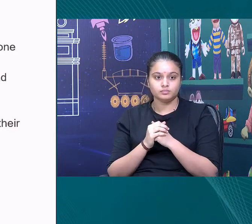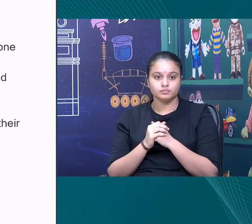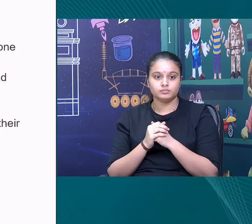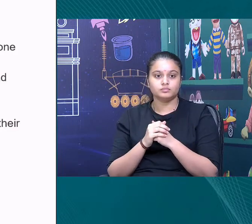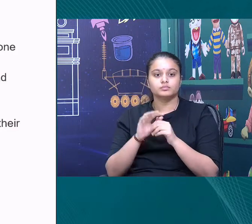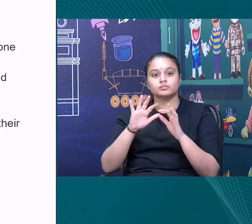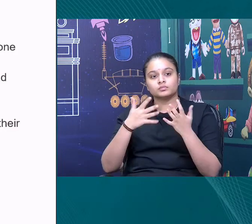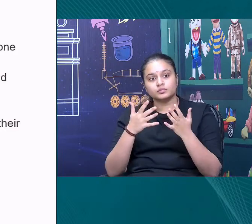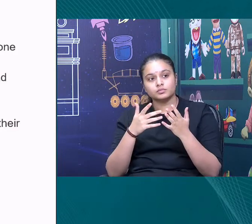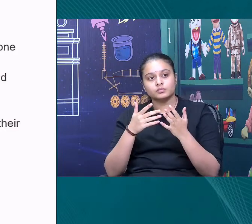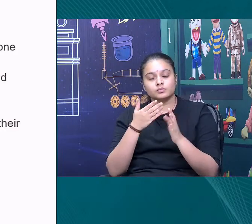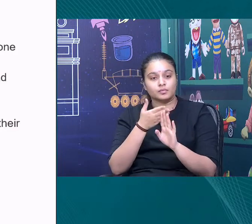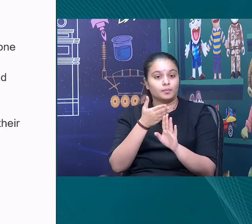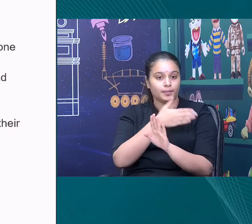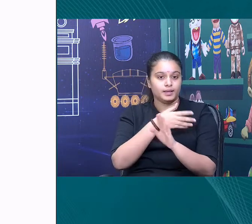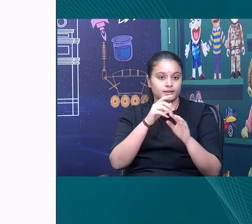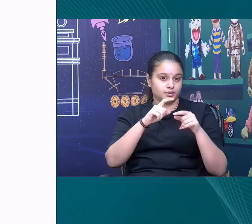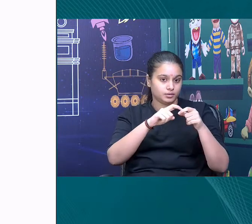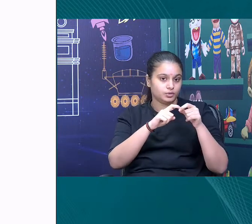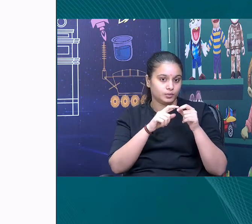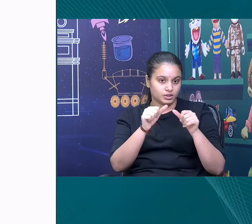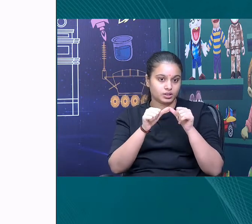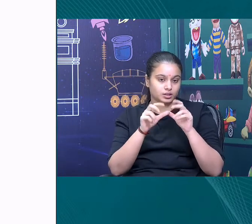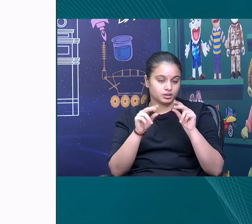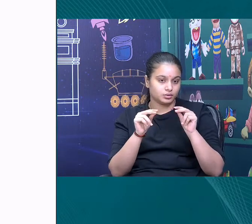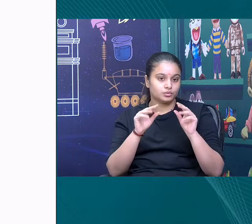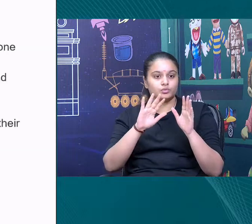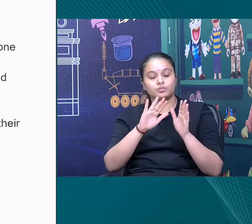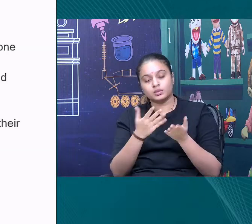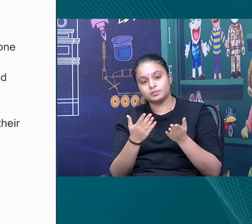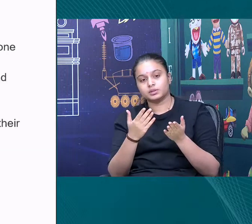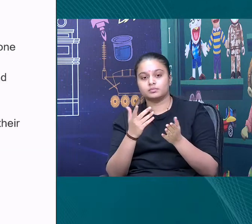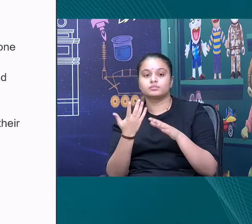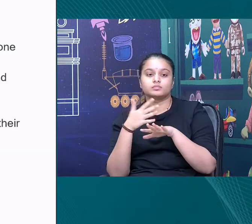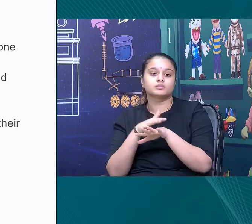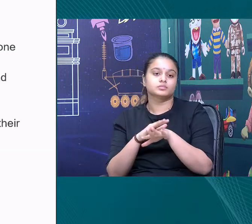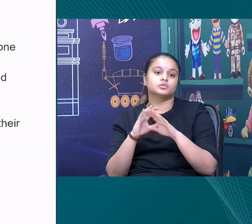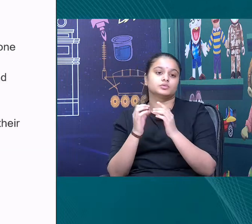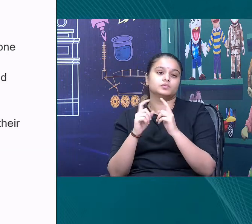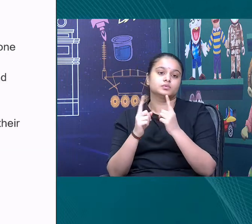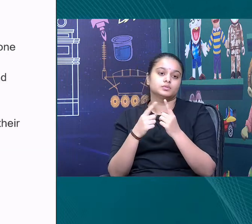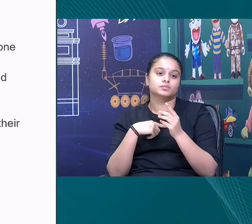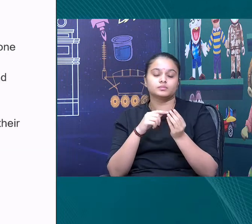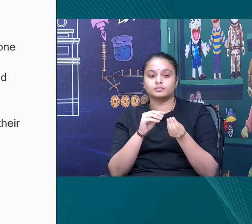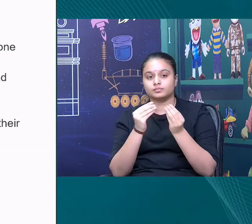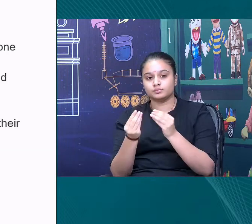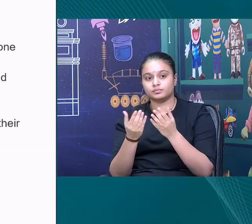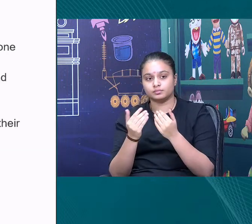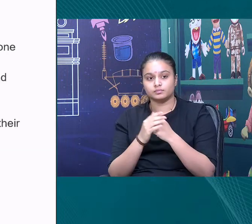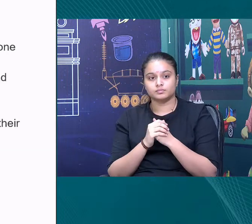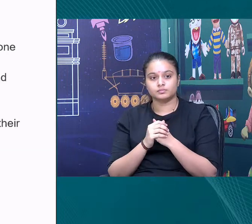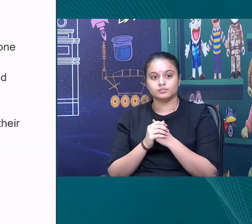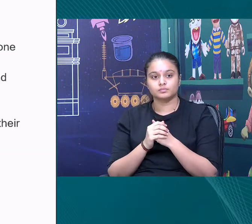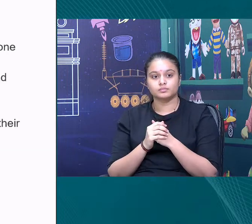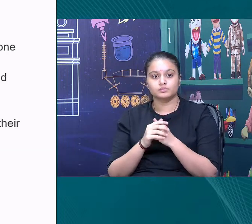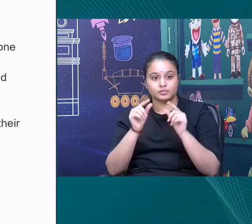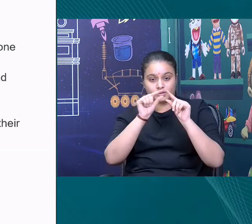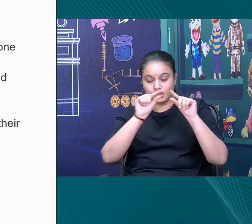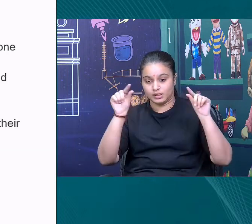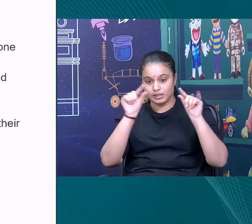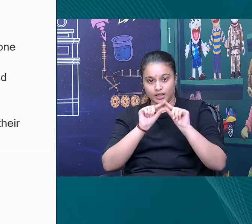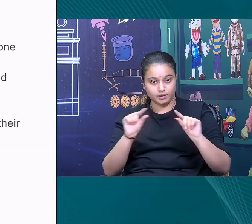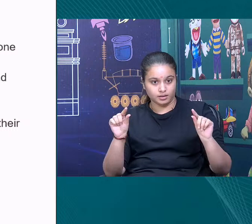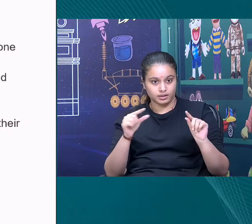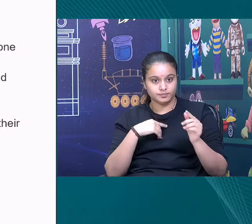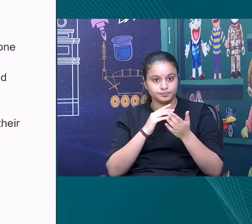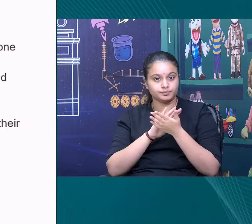Students who could not attempt the previous this homework can easily do the modified homework. You just have to complete the sentences